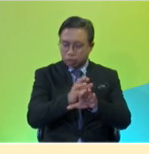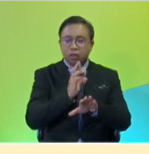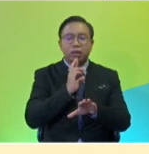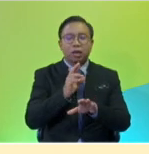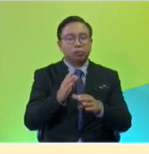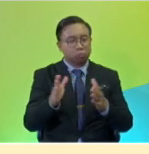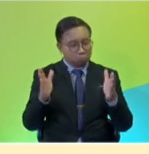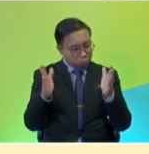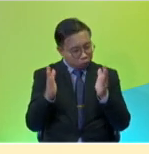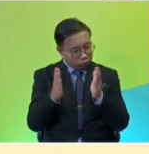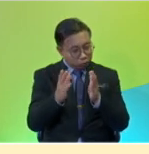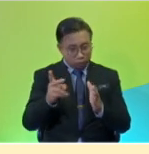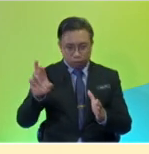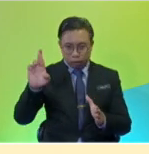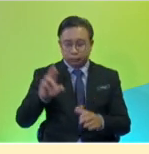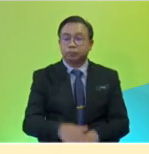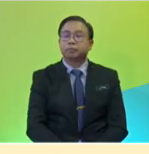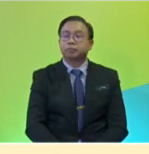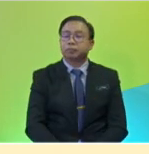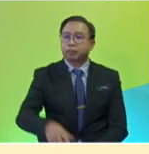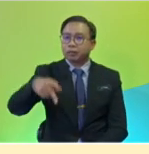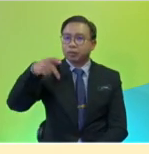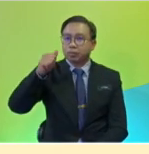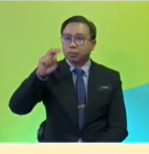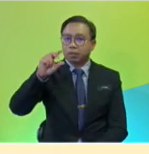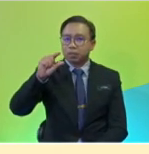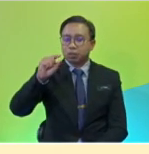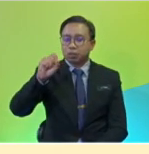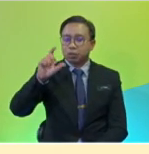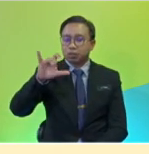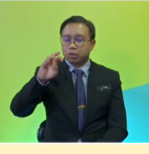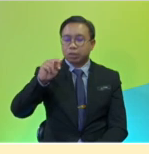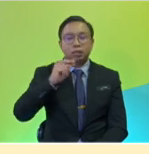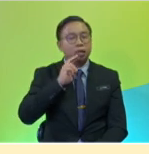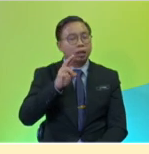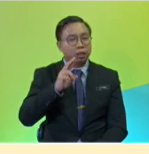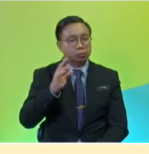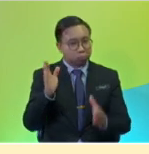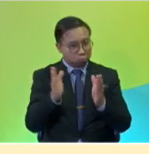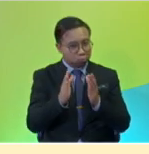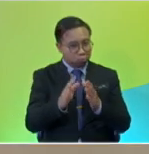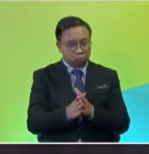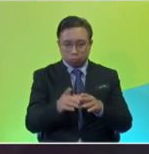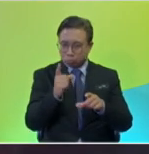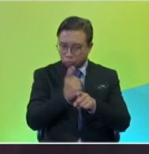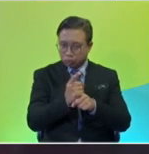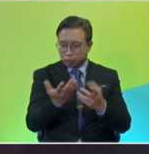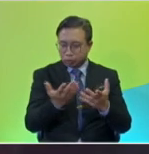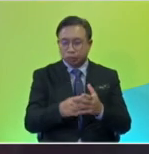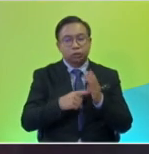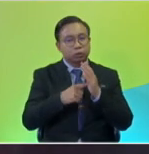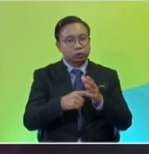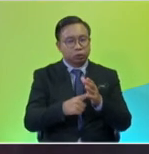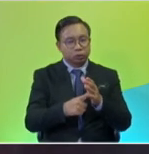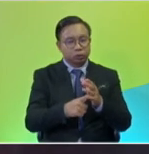yes. Let's imagine. Pangolin and turtle. Yeah, turtle could be smaller than pangolin. Could we also ask Wafiq to show his sentence